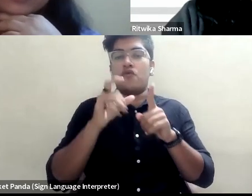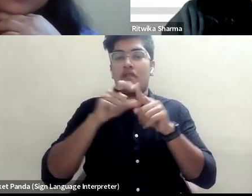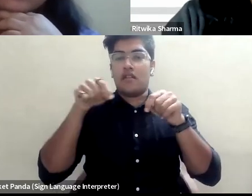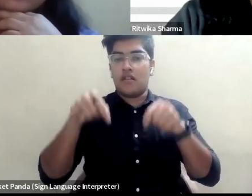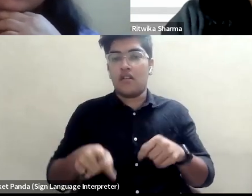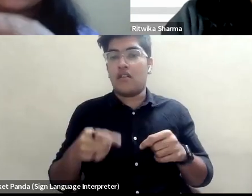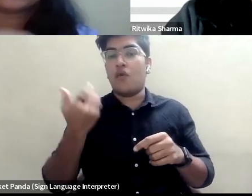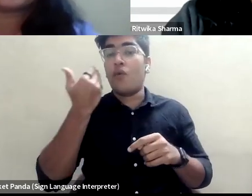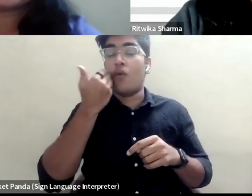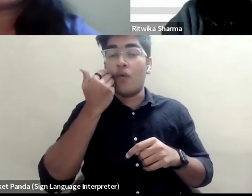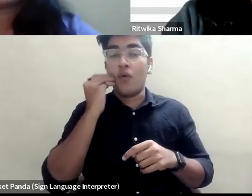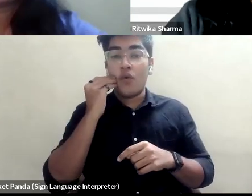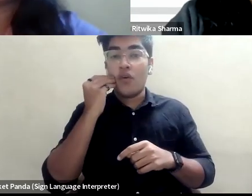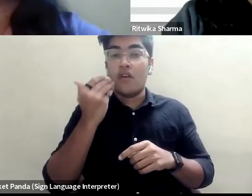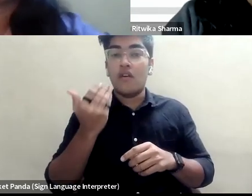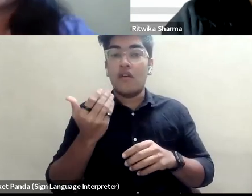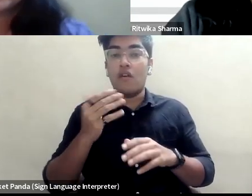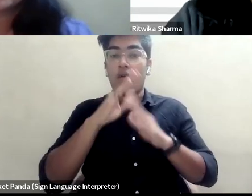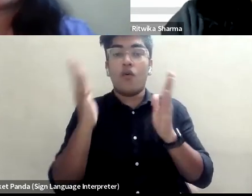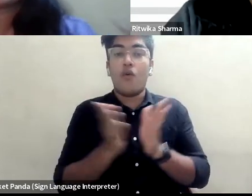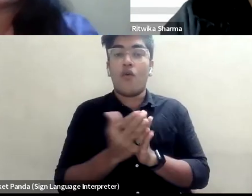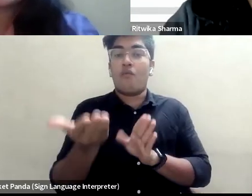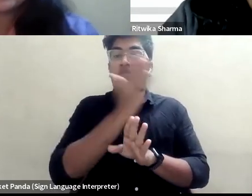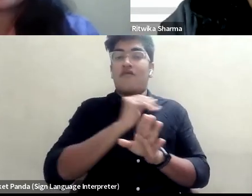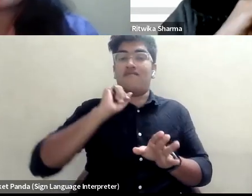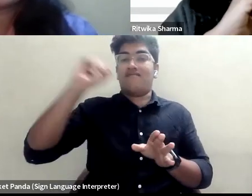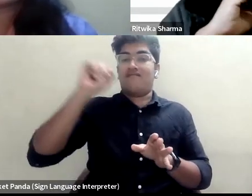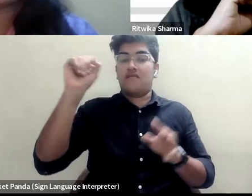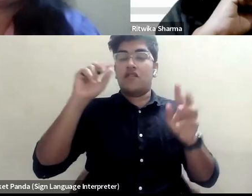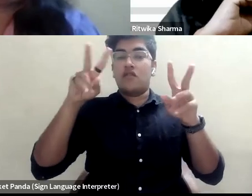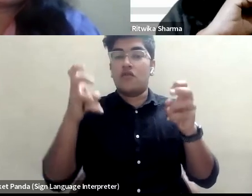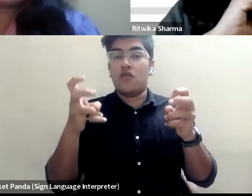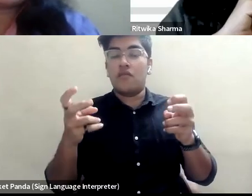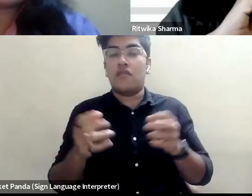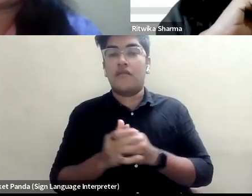happened, the whole set of protests and the understanding of its